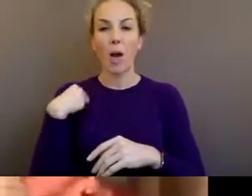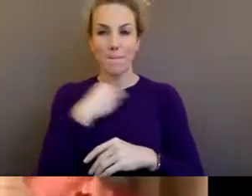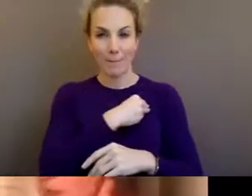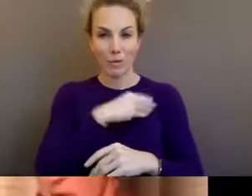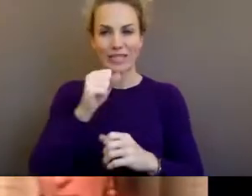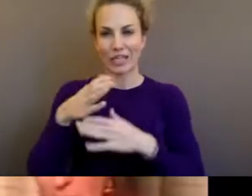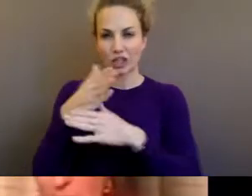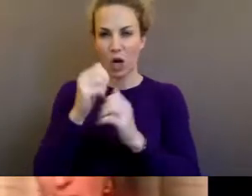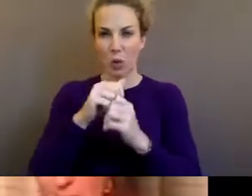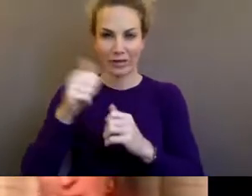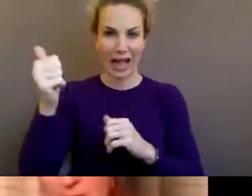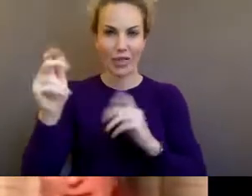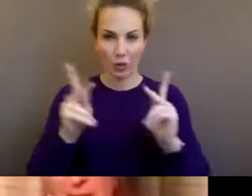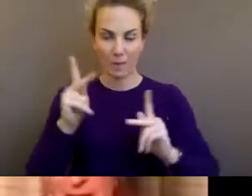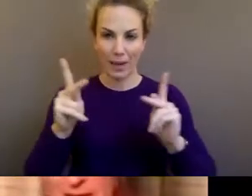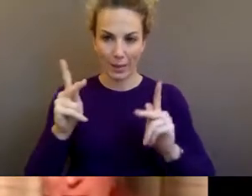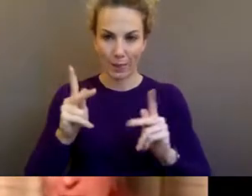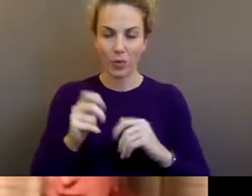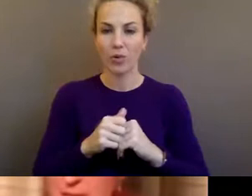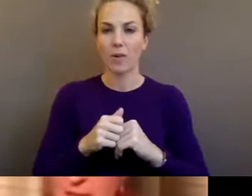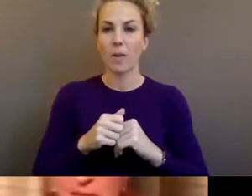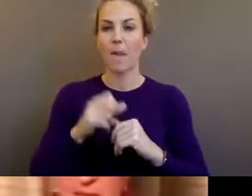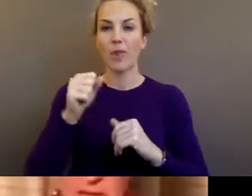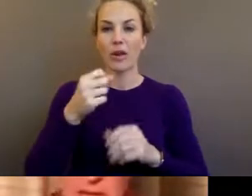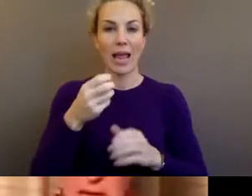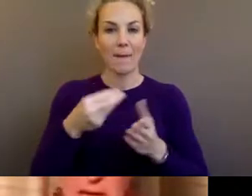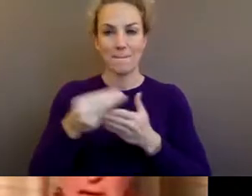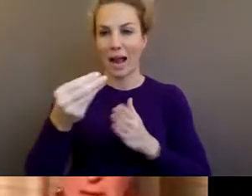people. They can buy copies